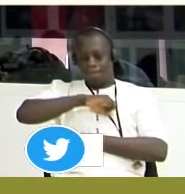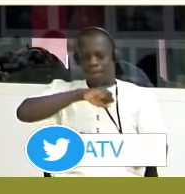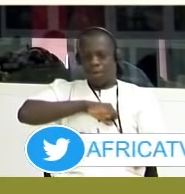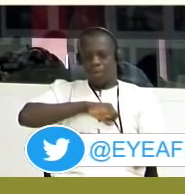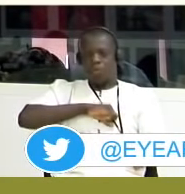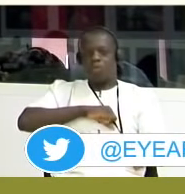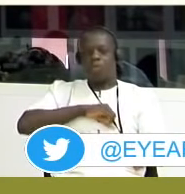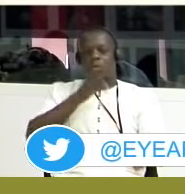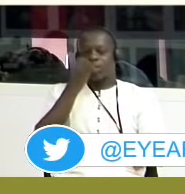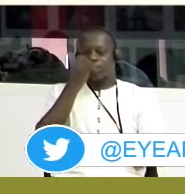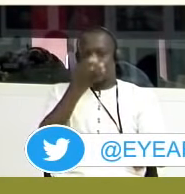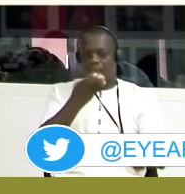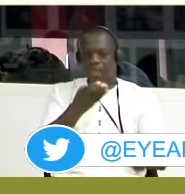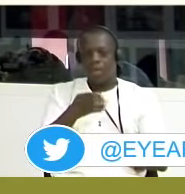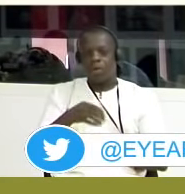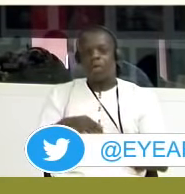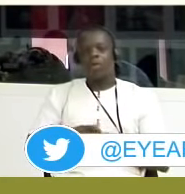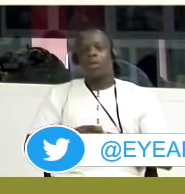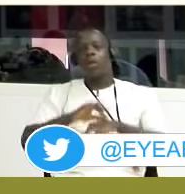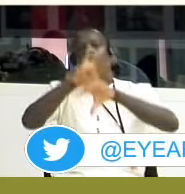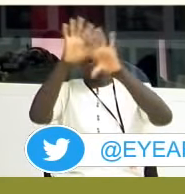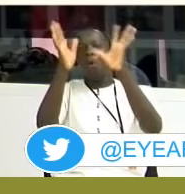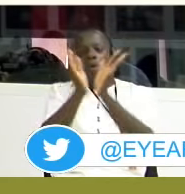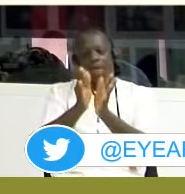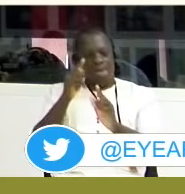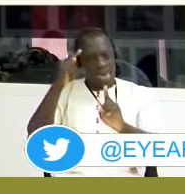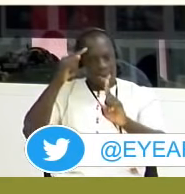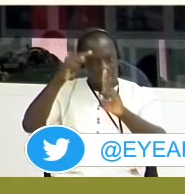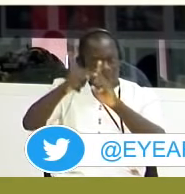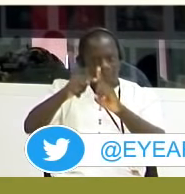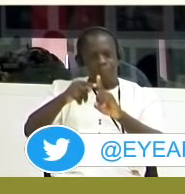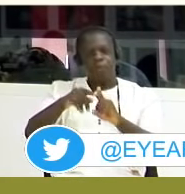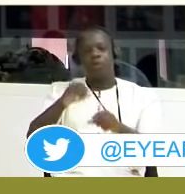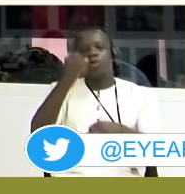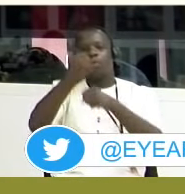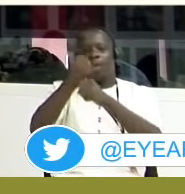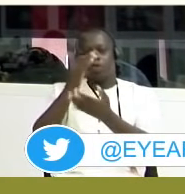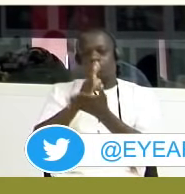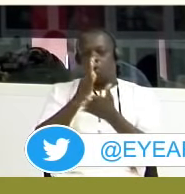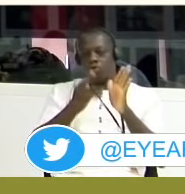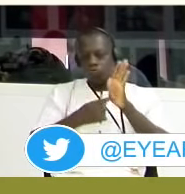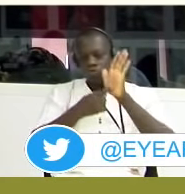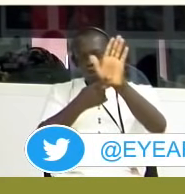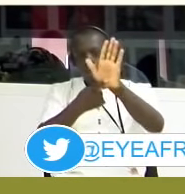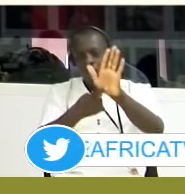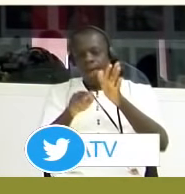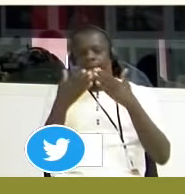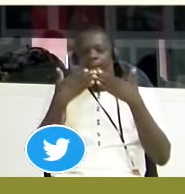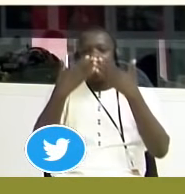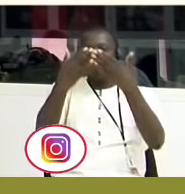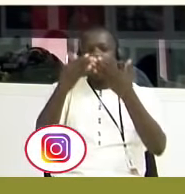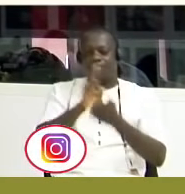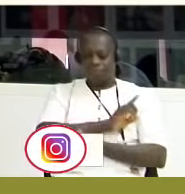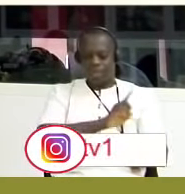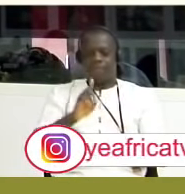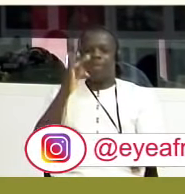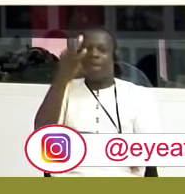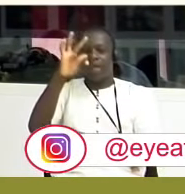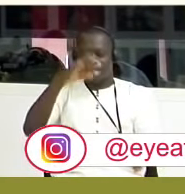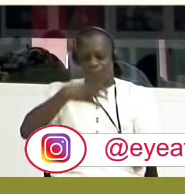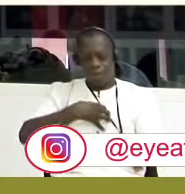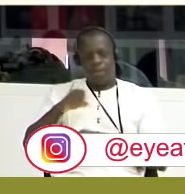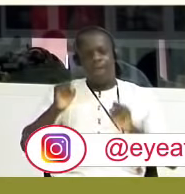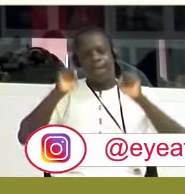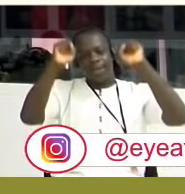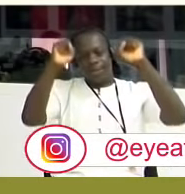purpose was to reassure them and tell them that if they want to demonstrate, it's their right